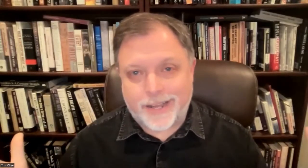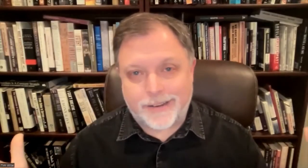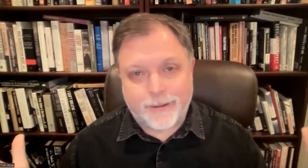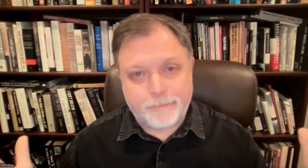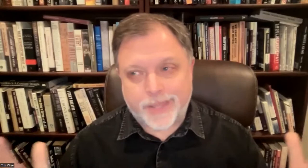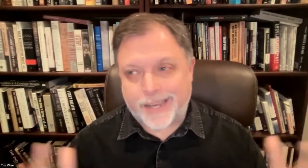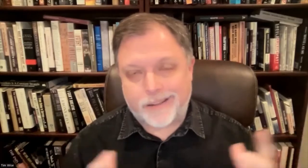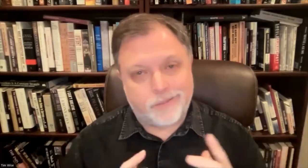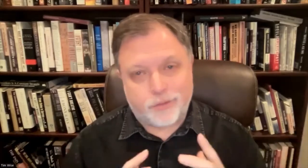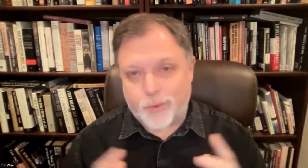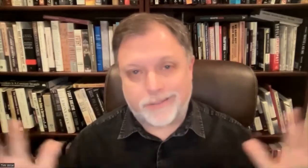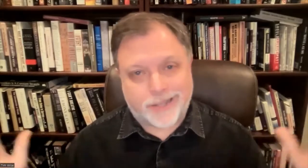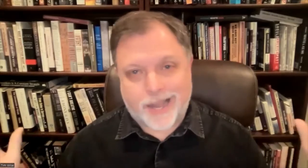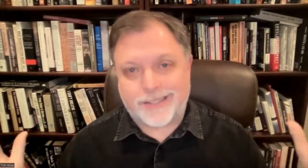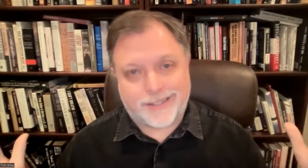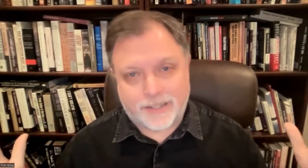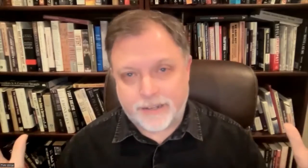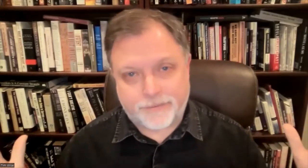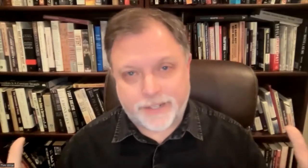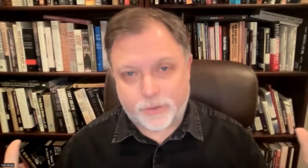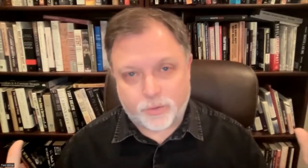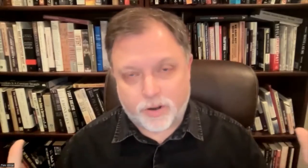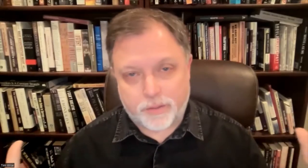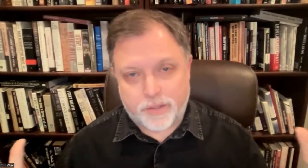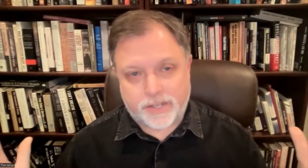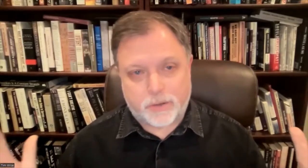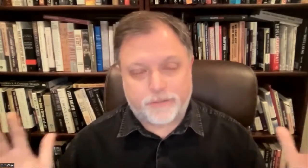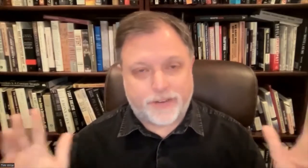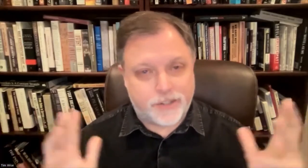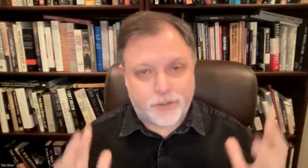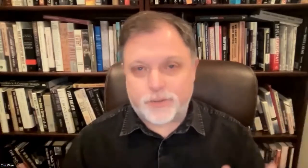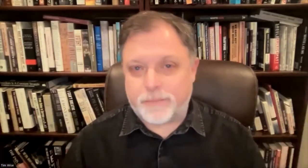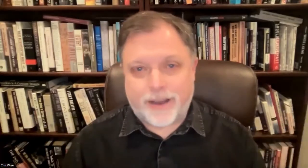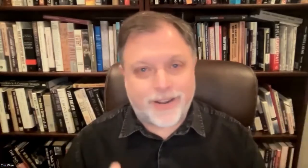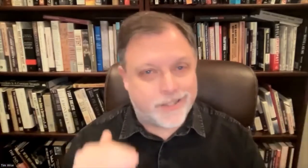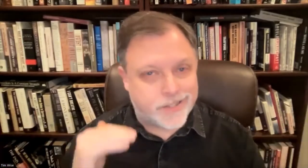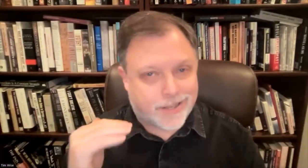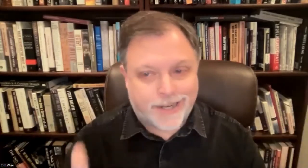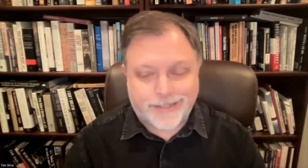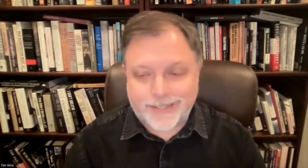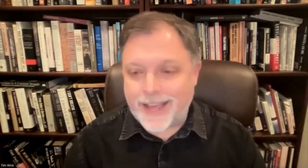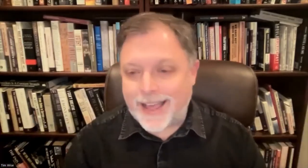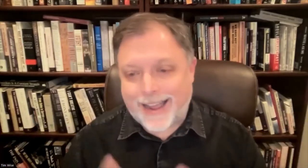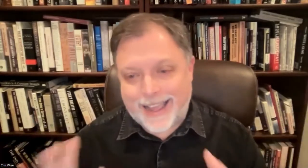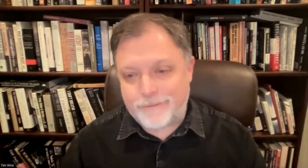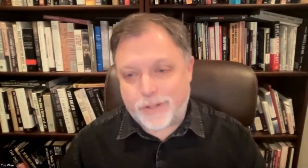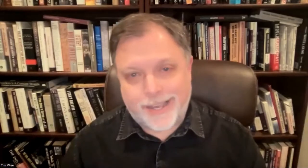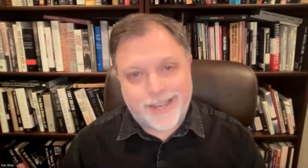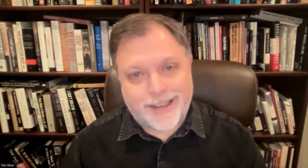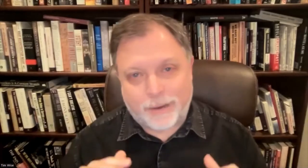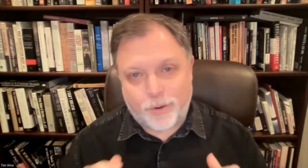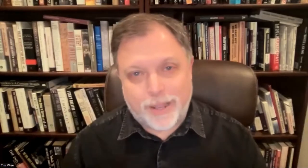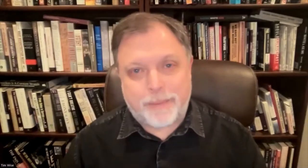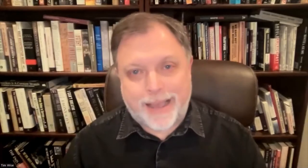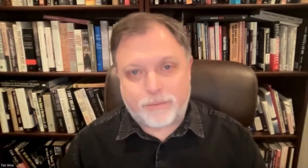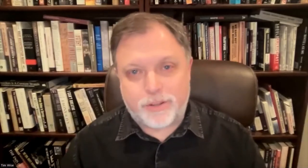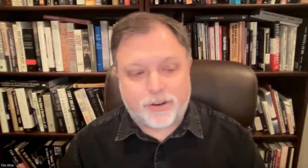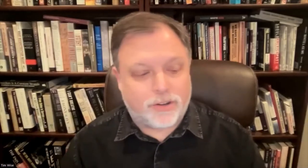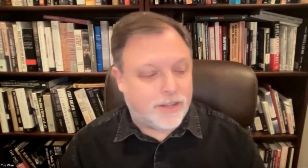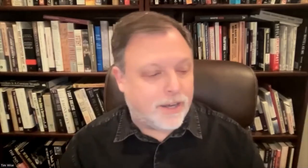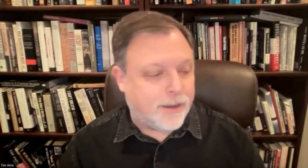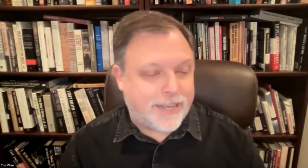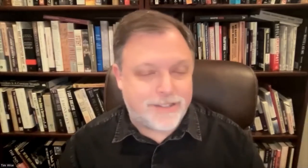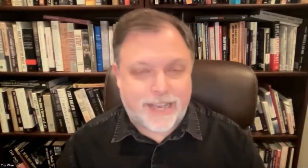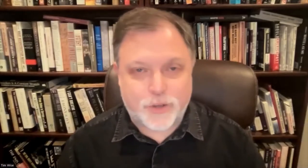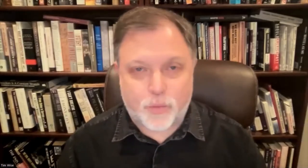the internet like throughout the continent if I do the wrong thing. So if I do somehow get disconnected, I have the link. I will get back with